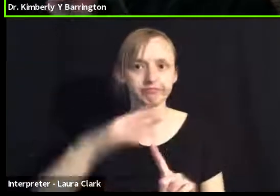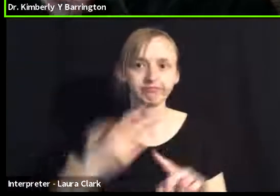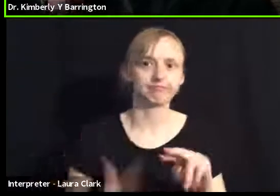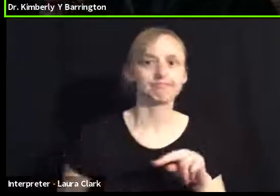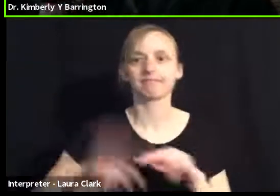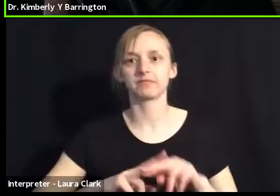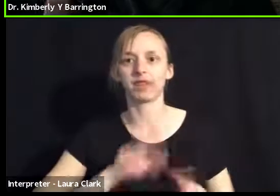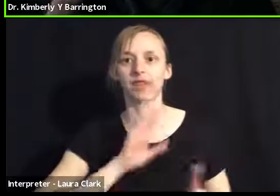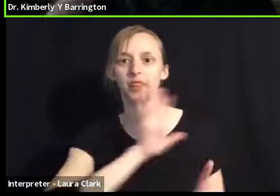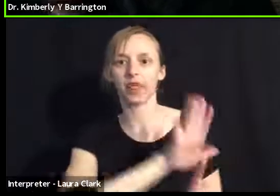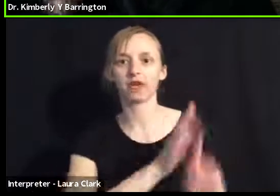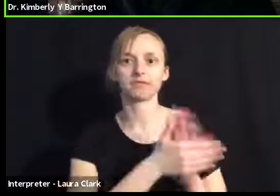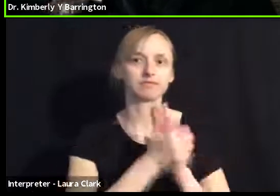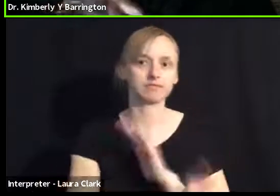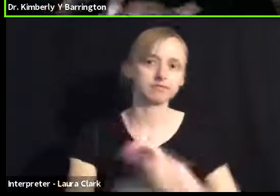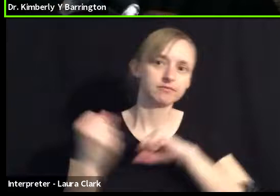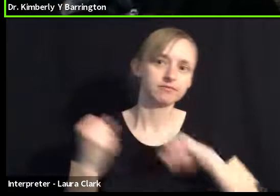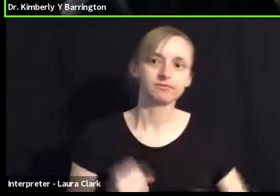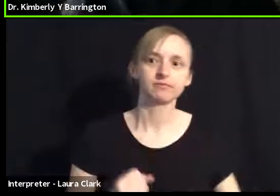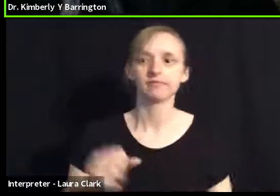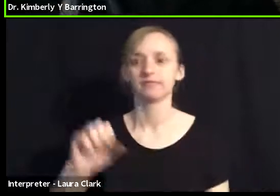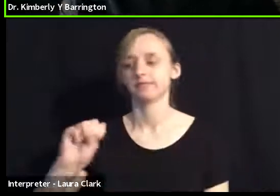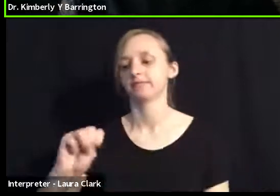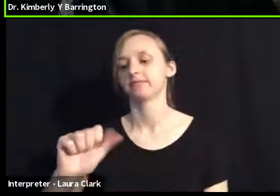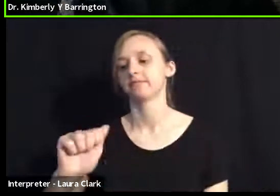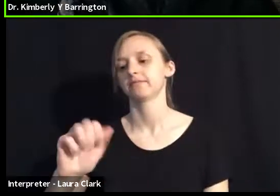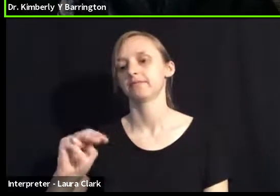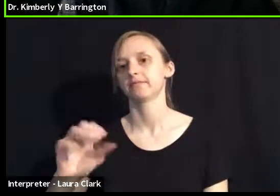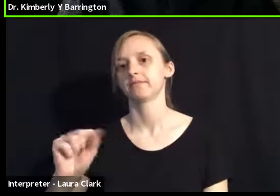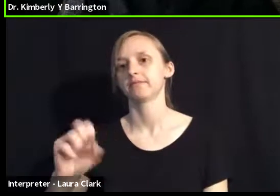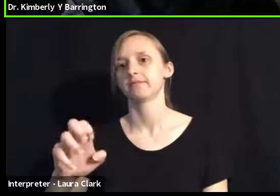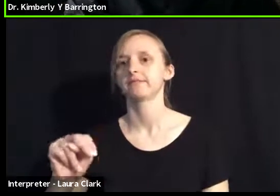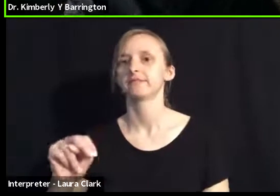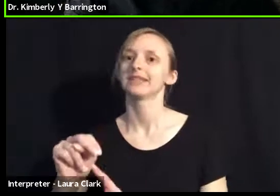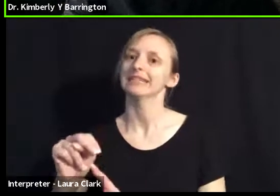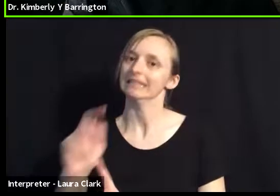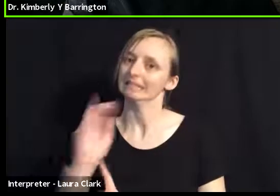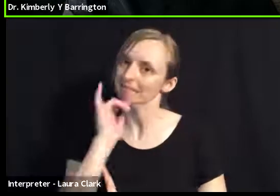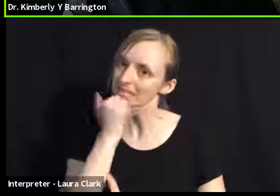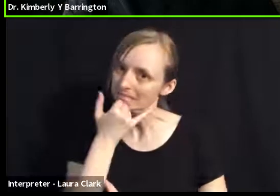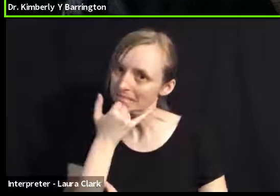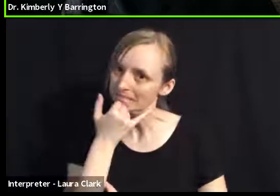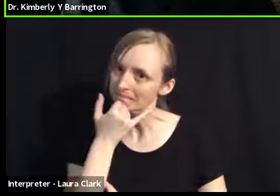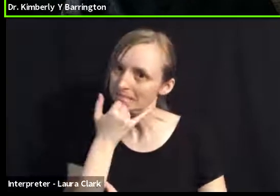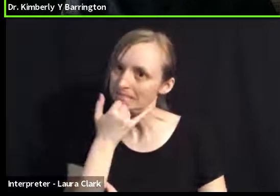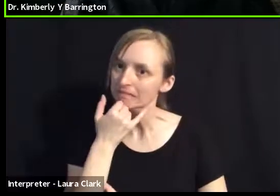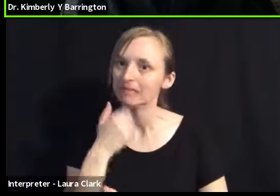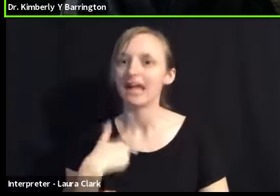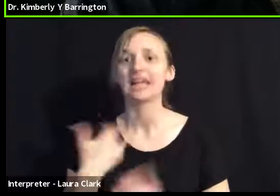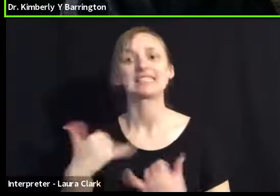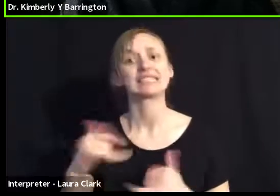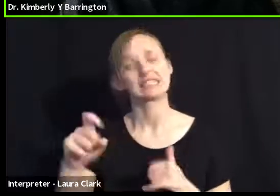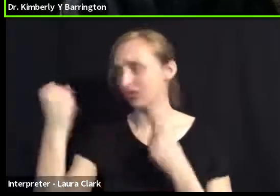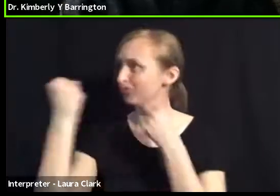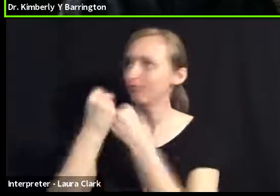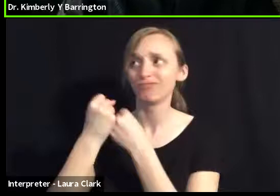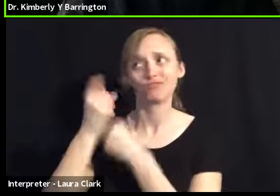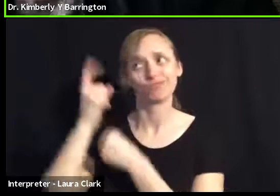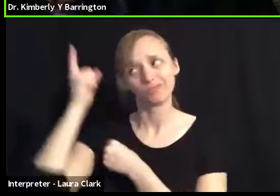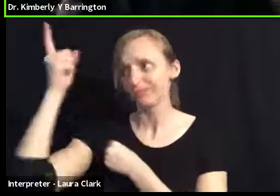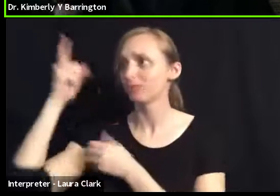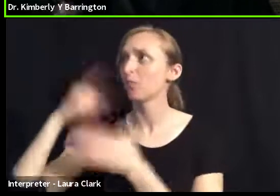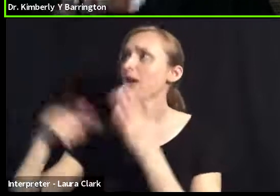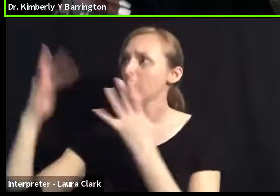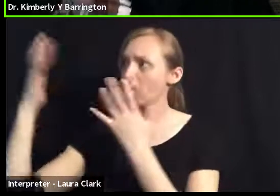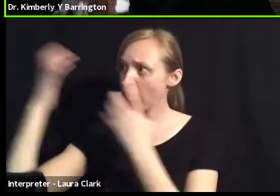so Samson, you know, he had messed up a little bit. So he was like, I still need to do what God has called me to do.